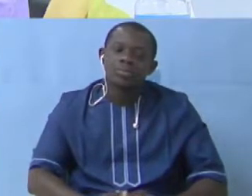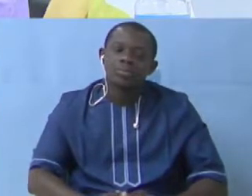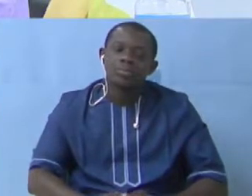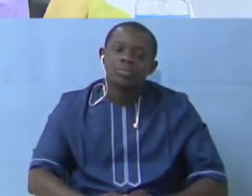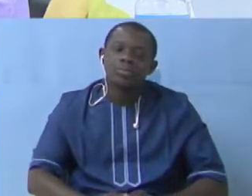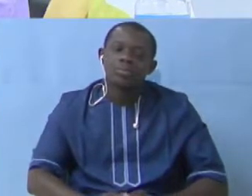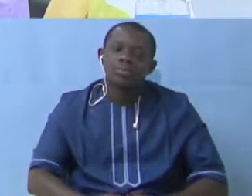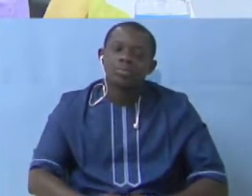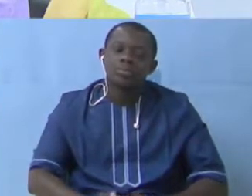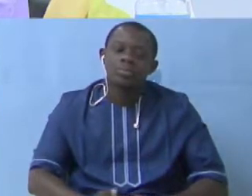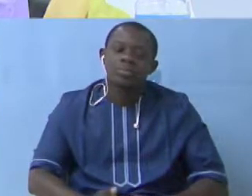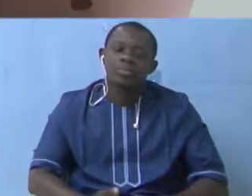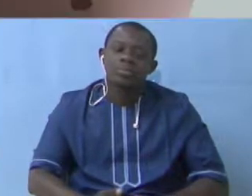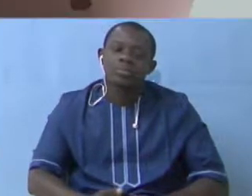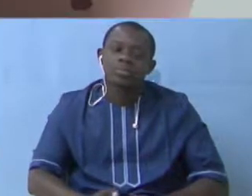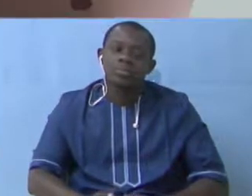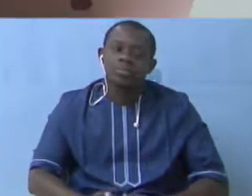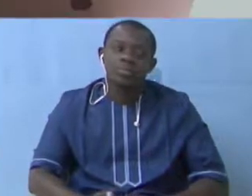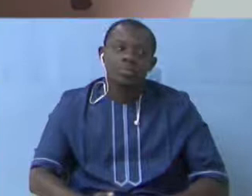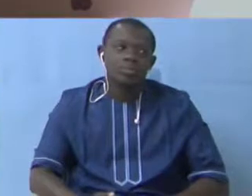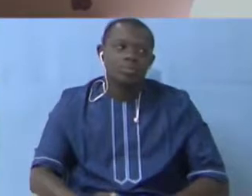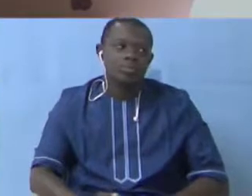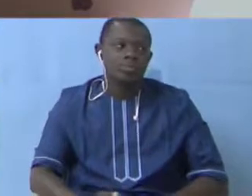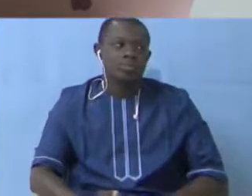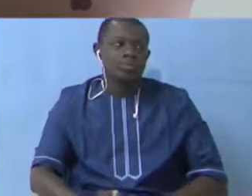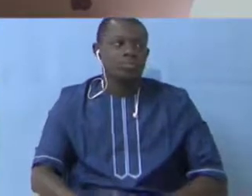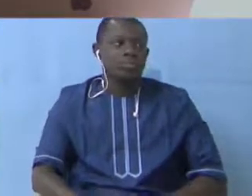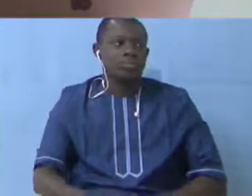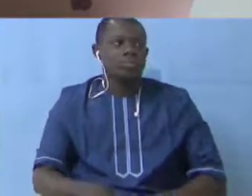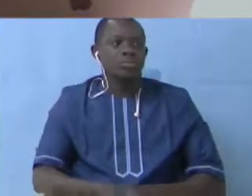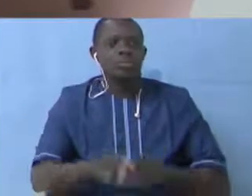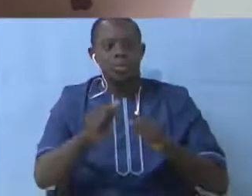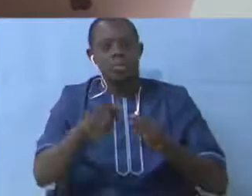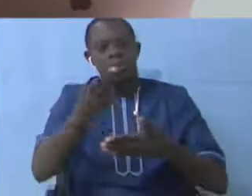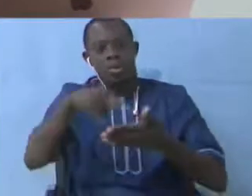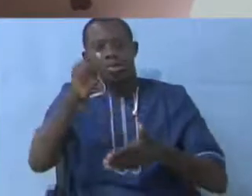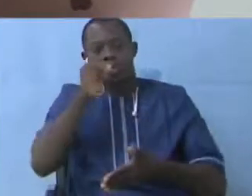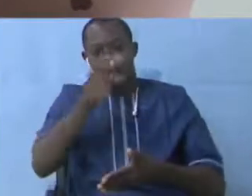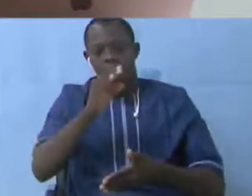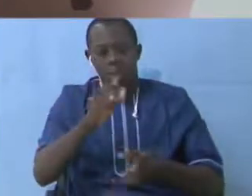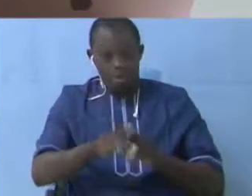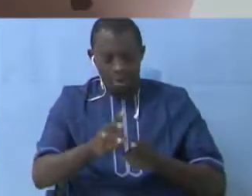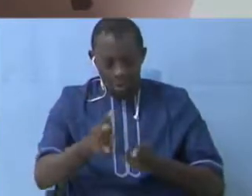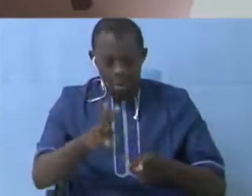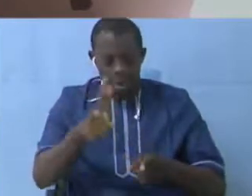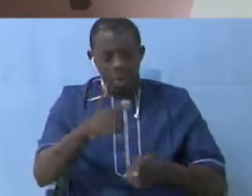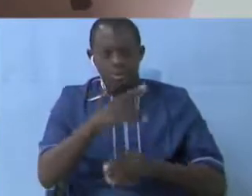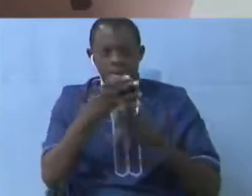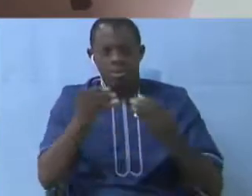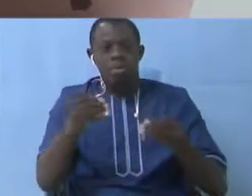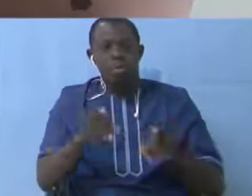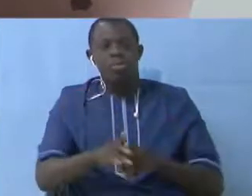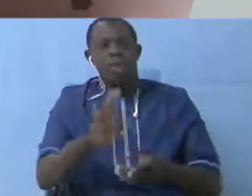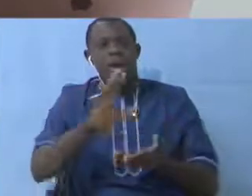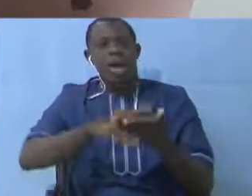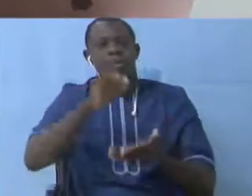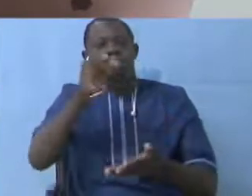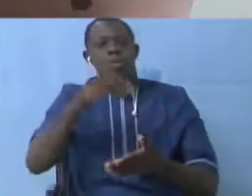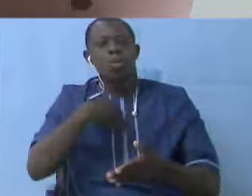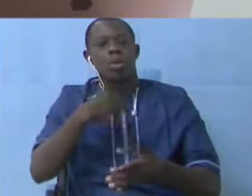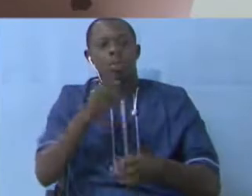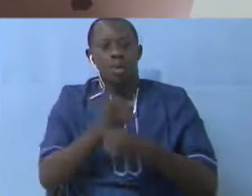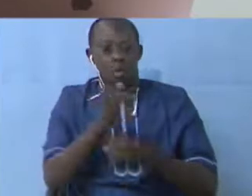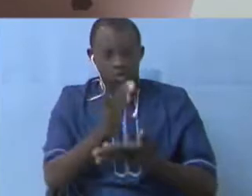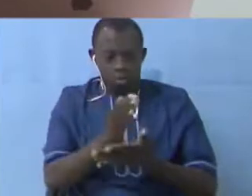Would it be correct to say that this resolution, this motion that was passed for these resolutions to be adopted, was to shut the